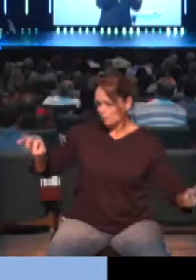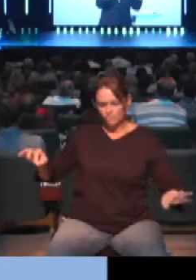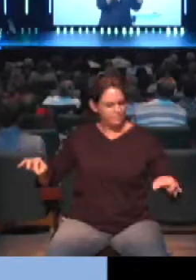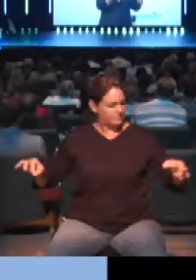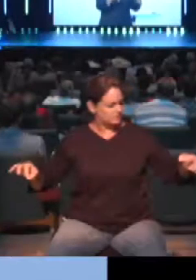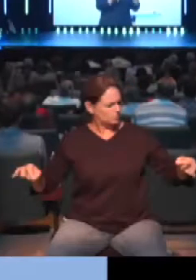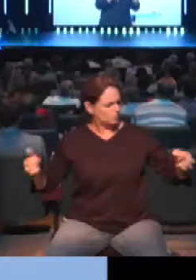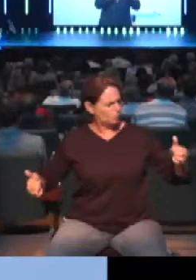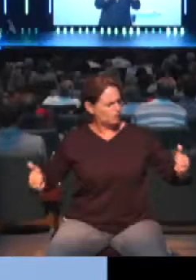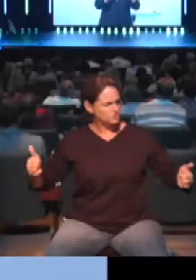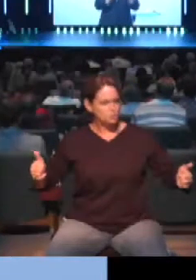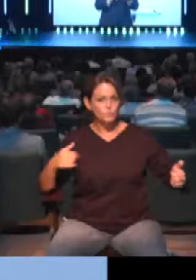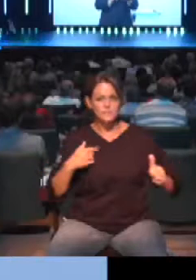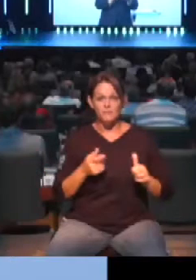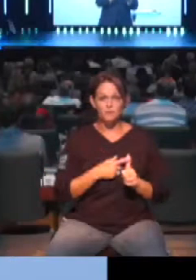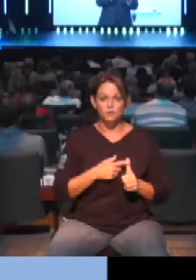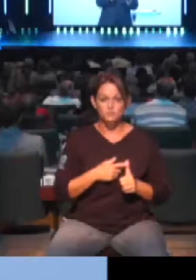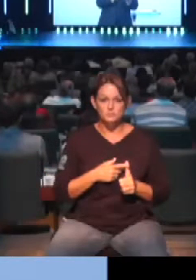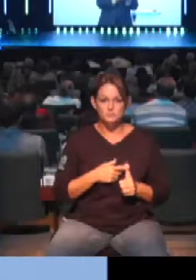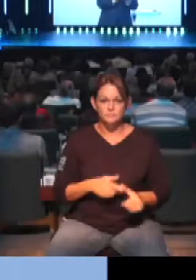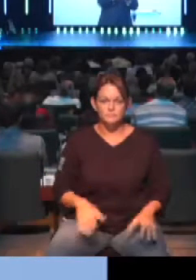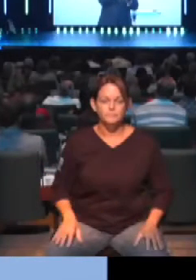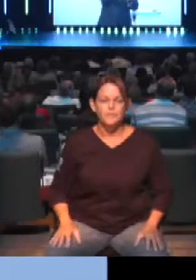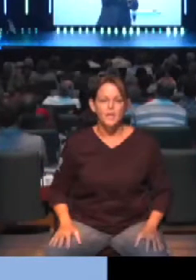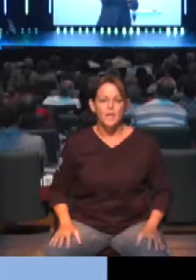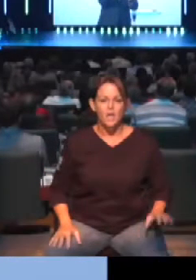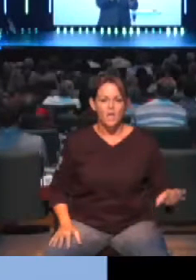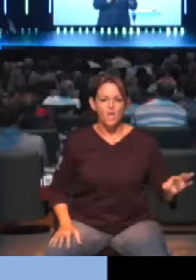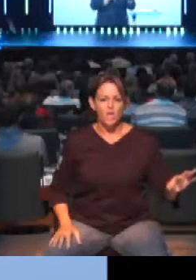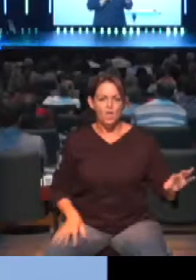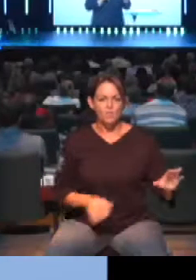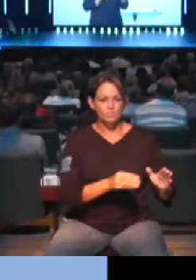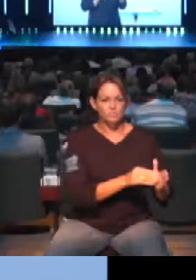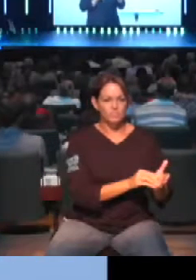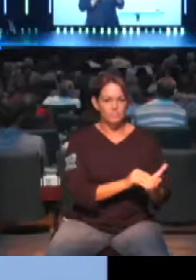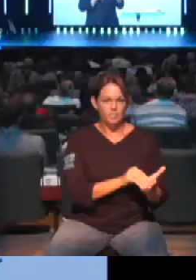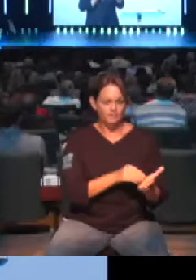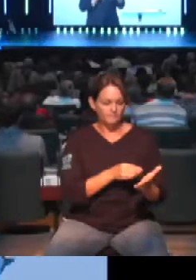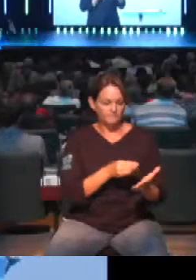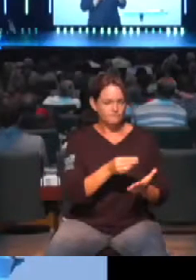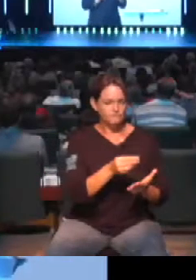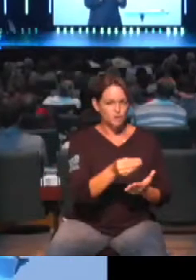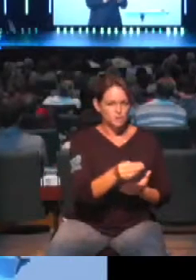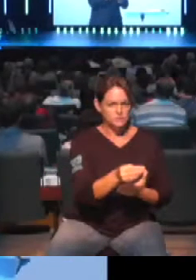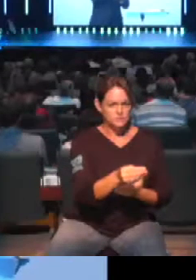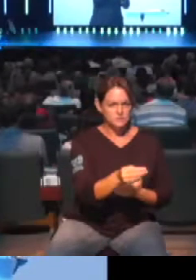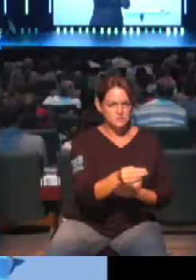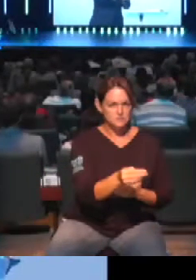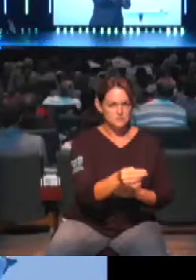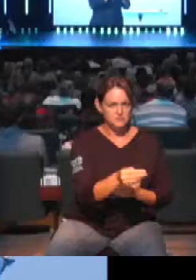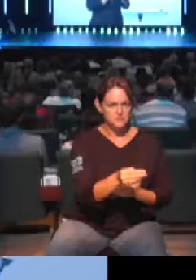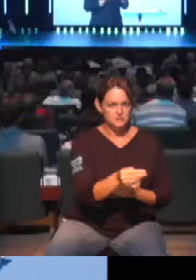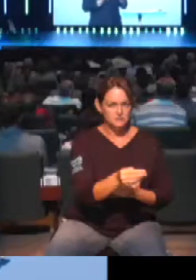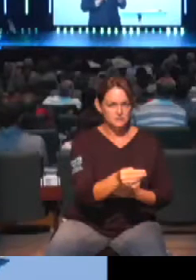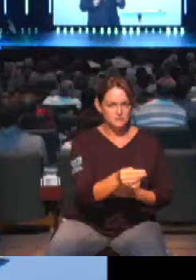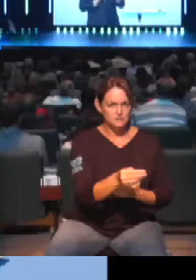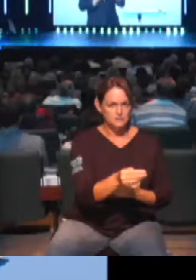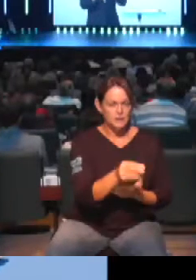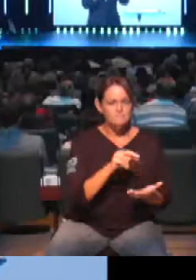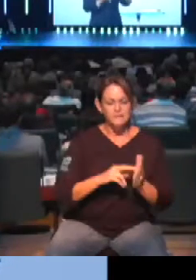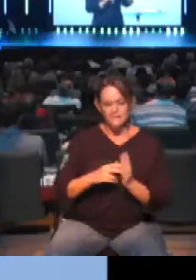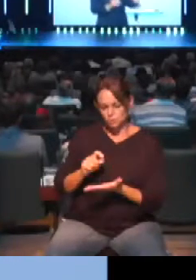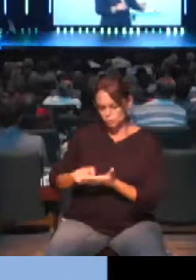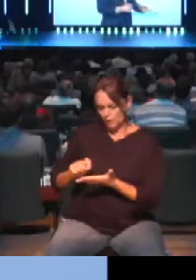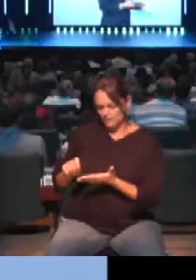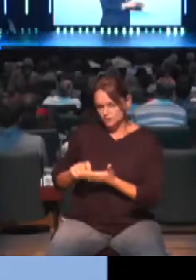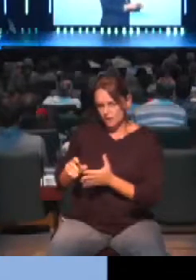all right, because we say the first one, but here's how you know. It's the first one that leaves your hand. It's the first one that leaves your account. In